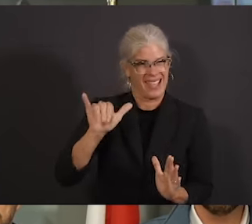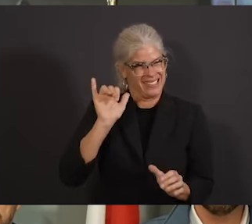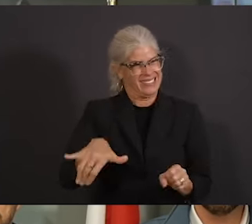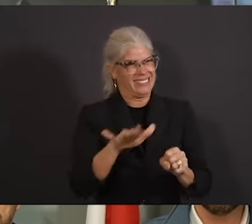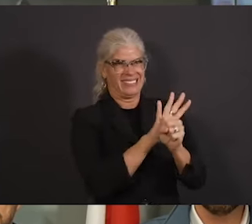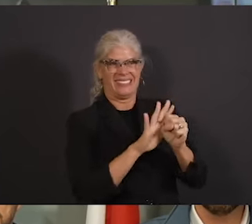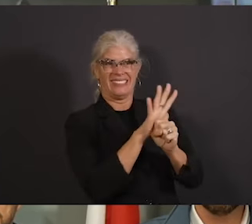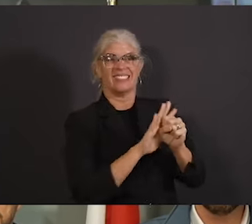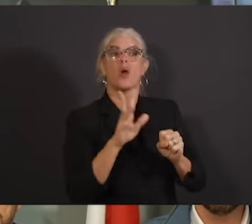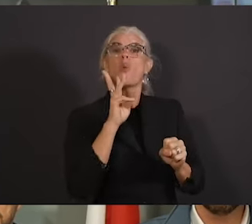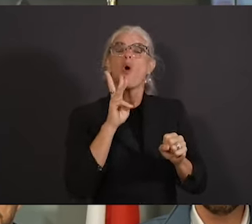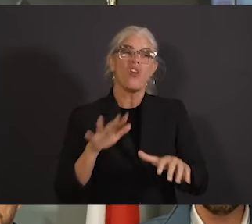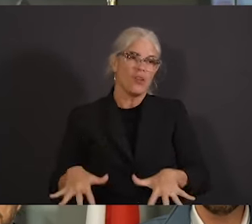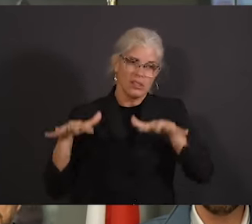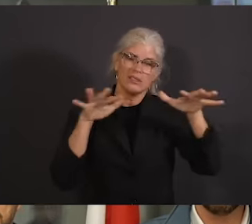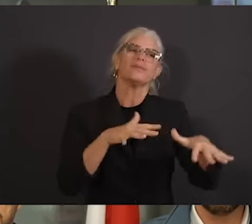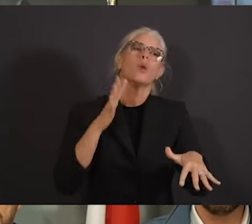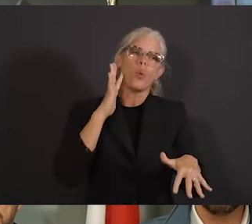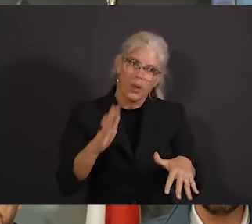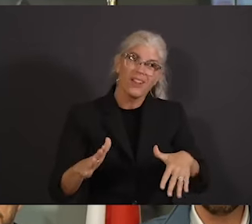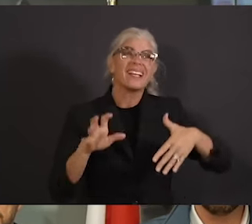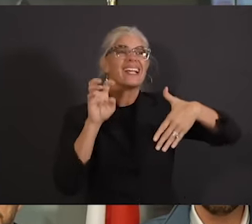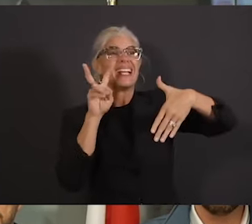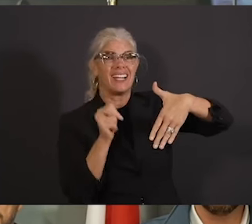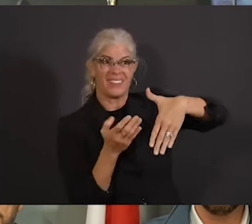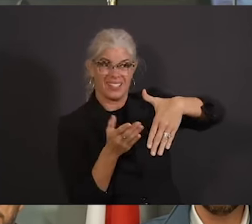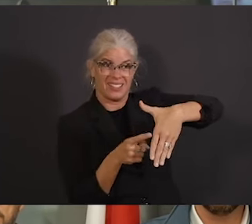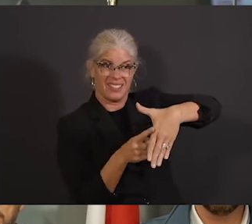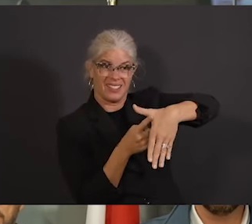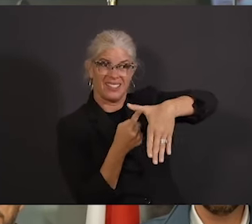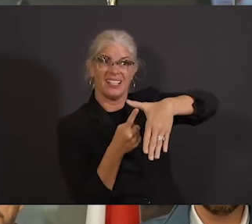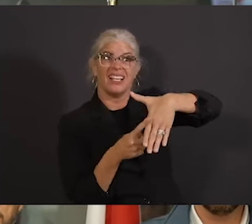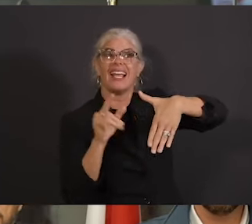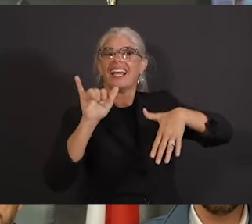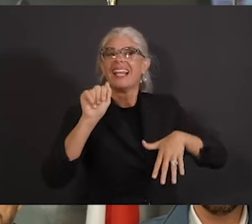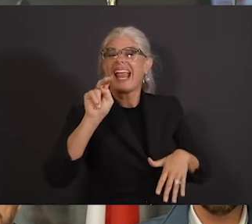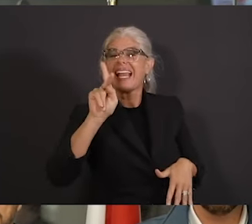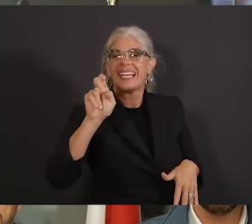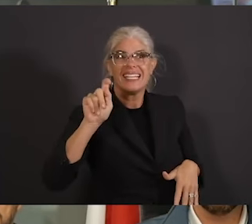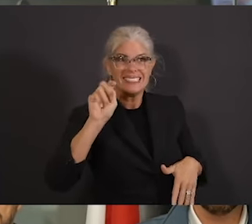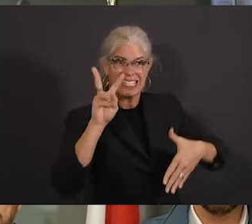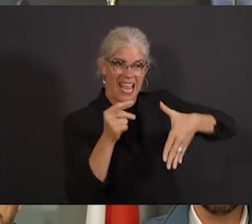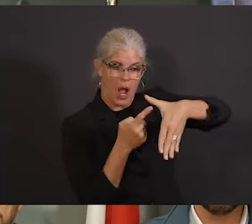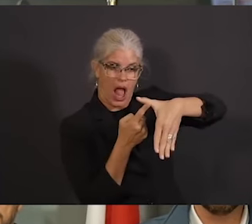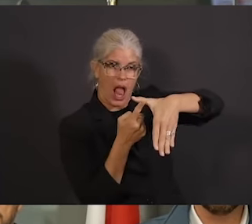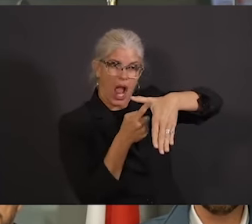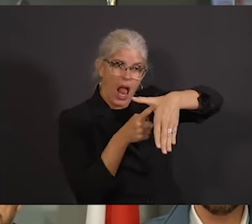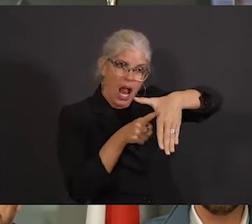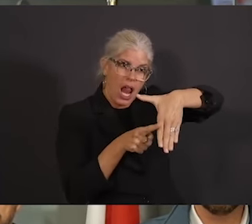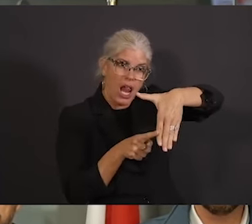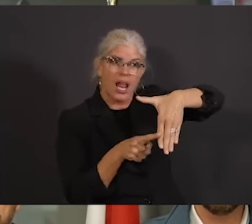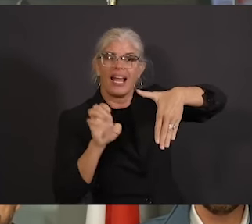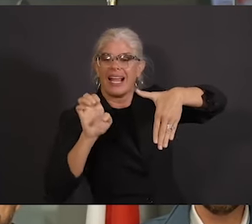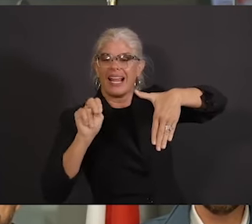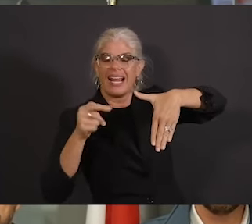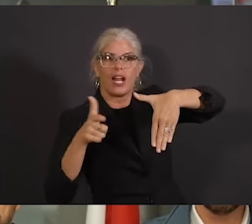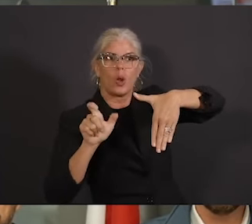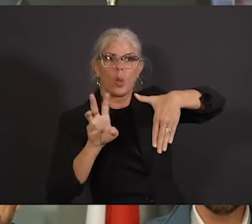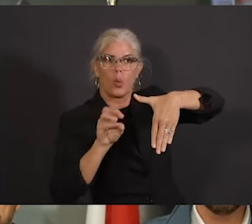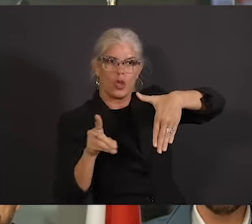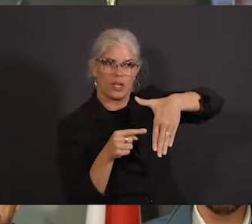from Yankeetown southward to the Pasco-Pinellas County line and from Englewood southward